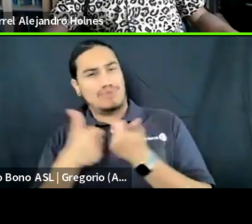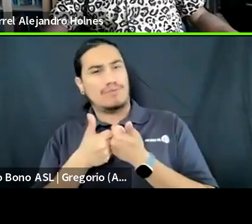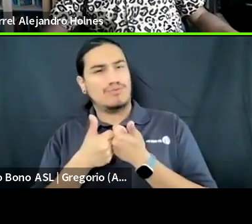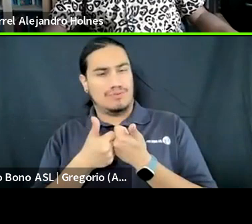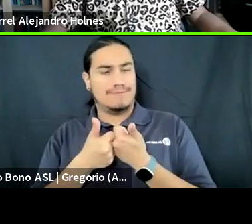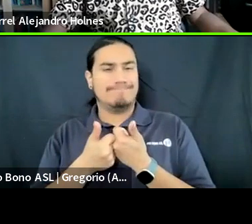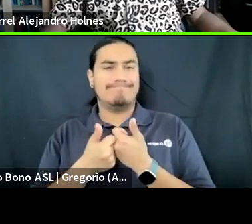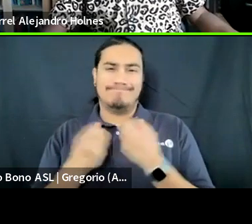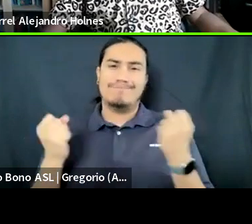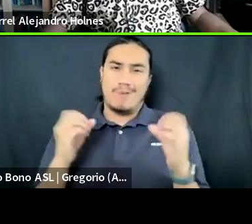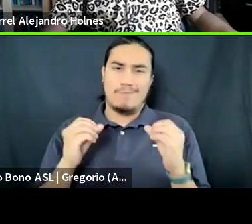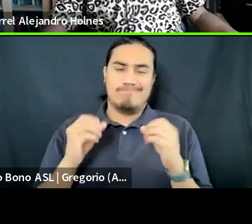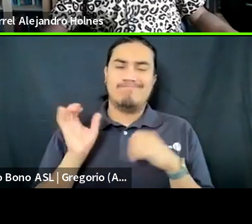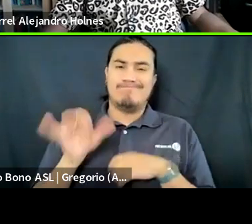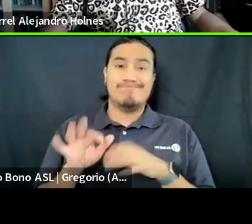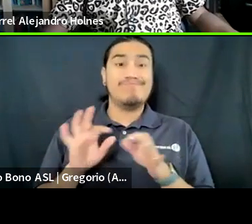So